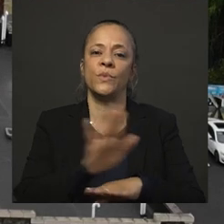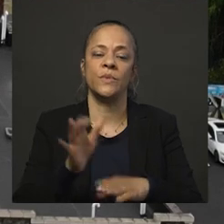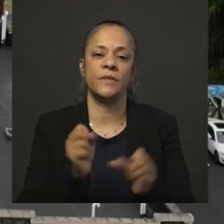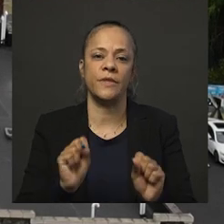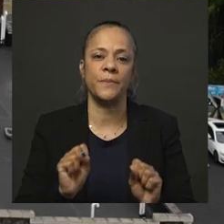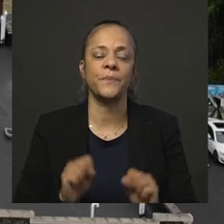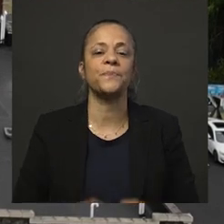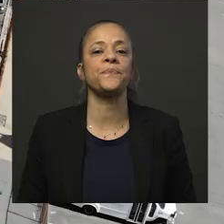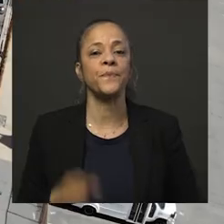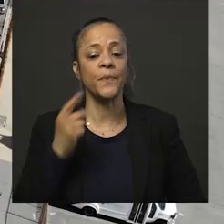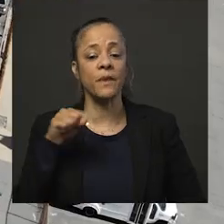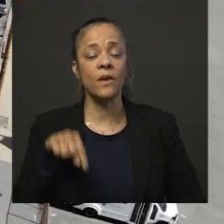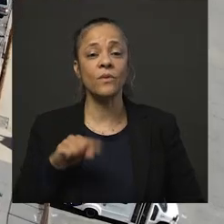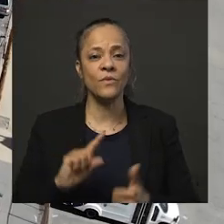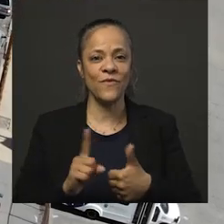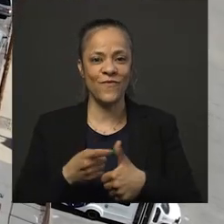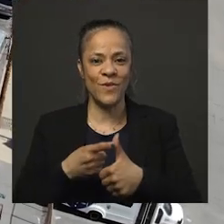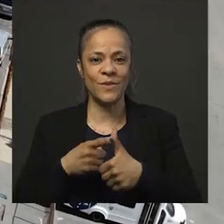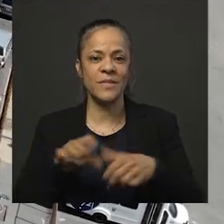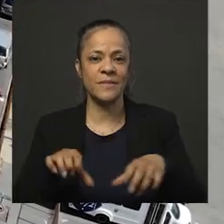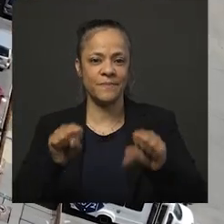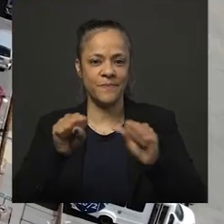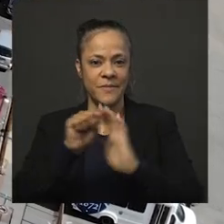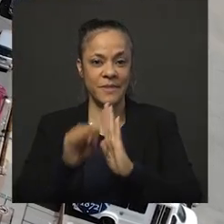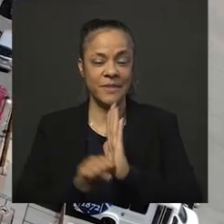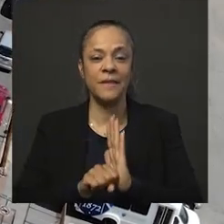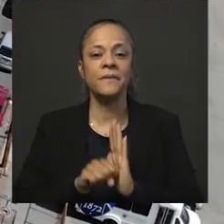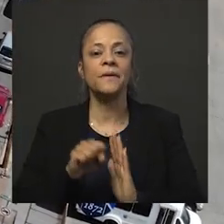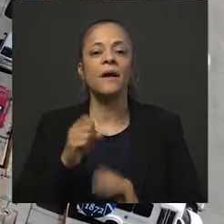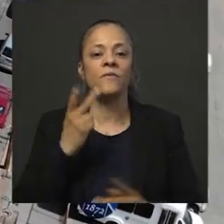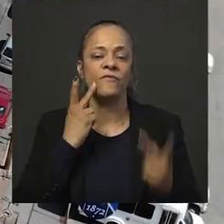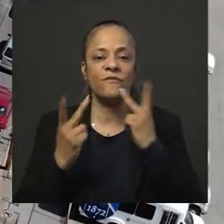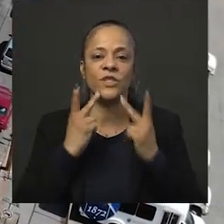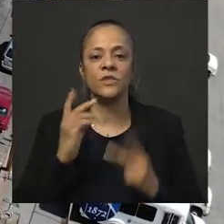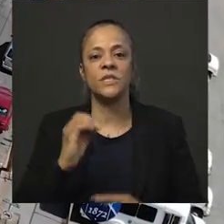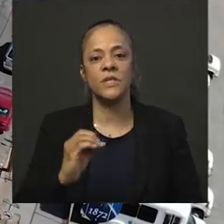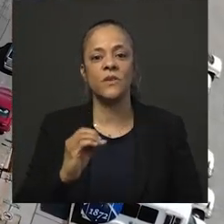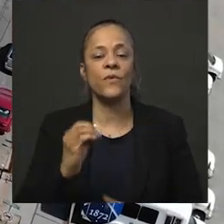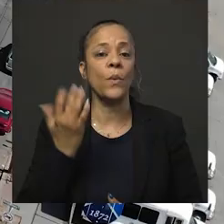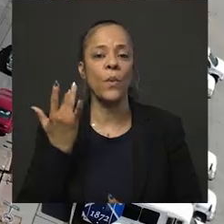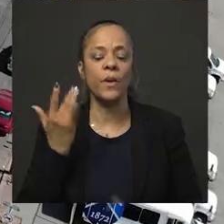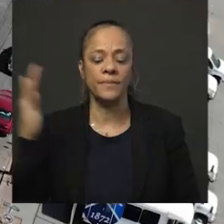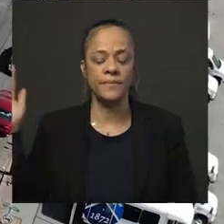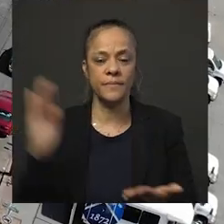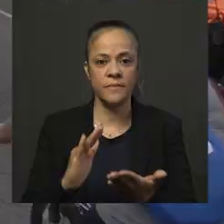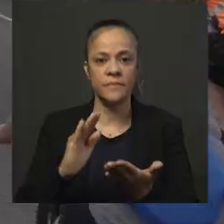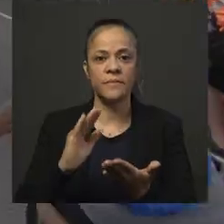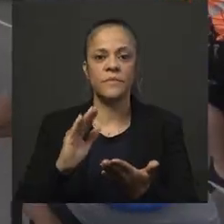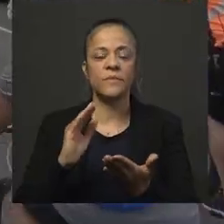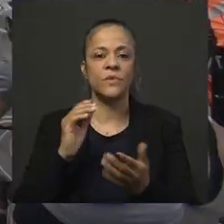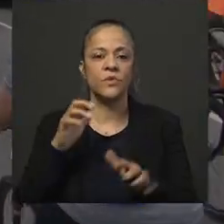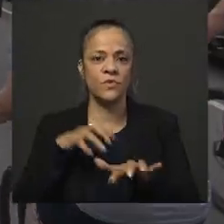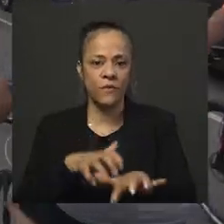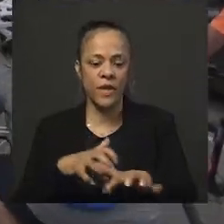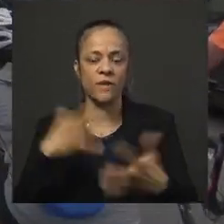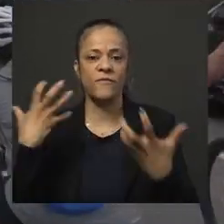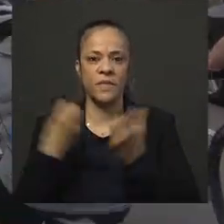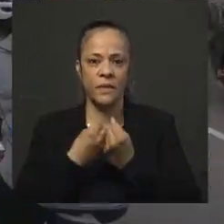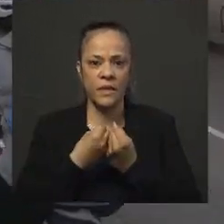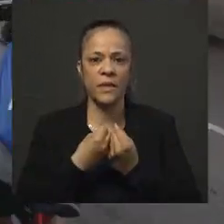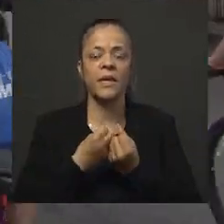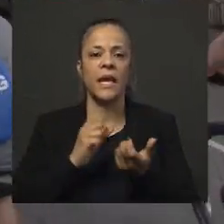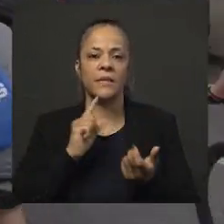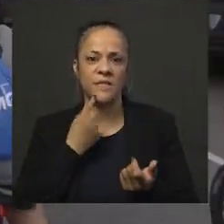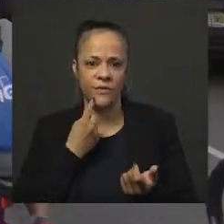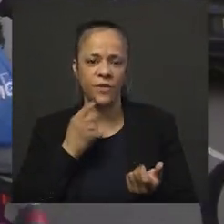adopt Vision Zero to eliminate traffic fatalities and severe injuries on city roadways by the year 2026. In just 3 years, we've